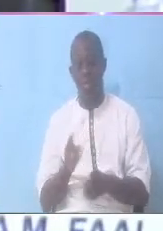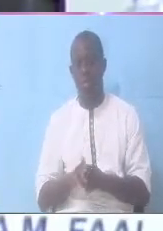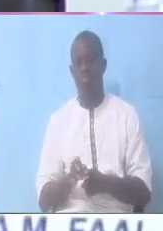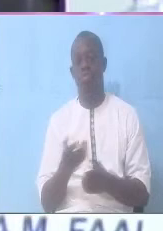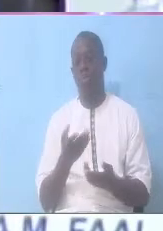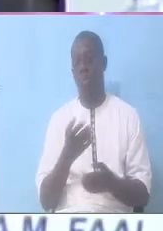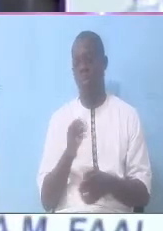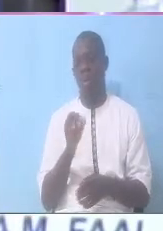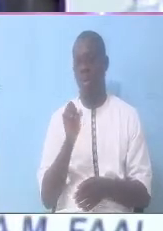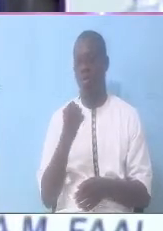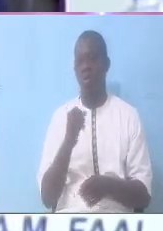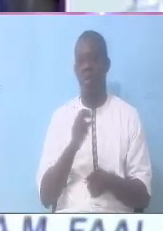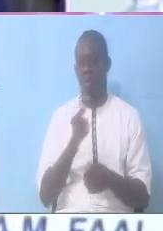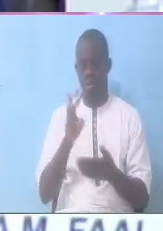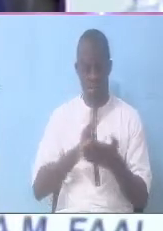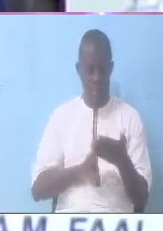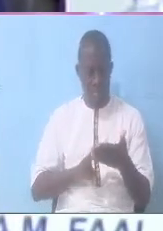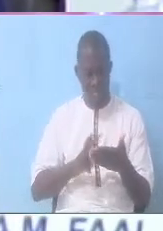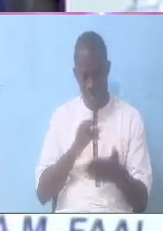shot.